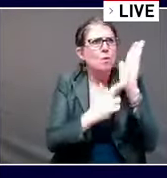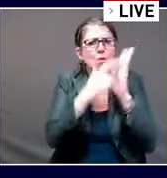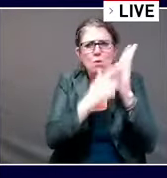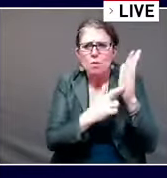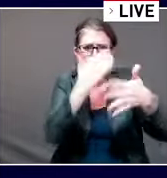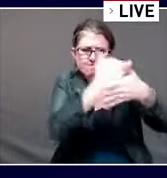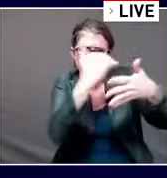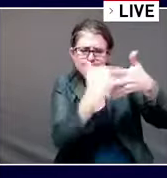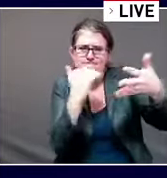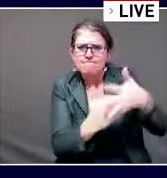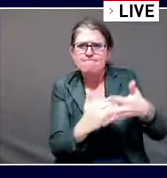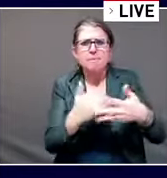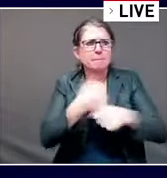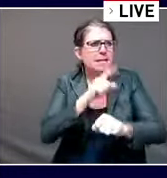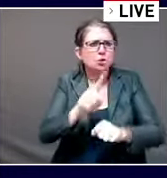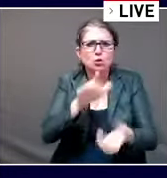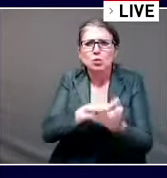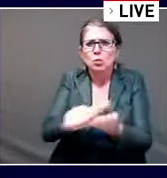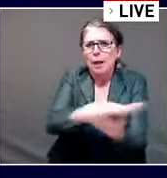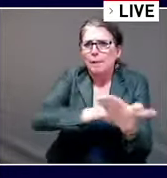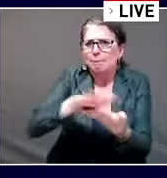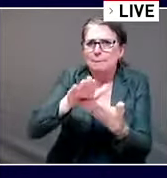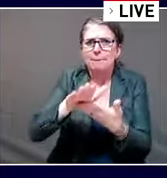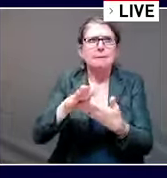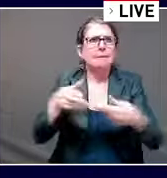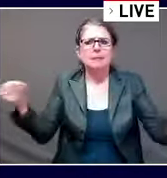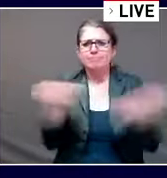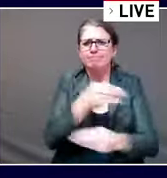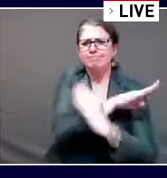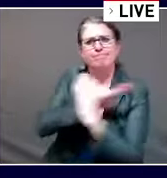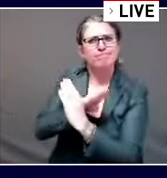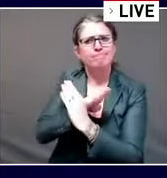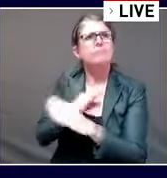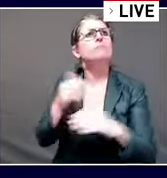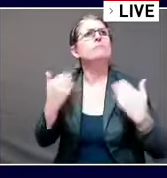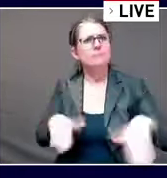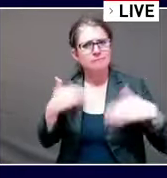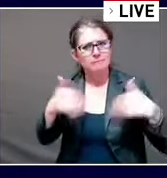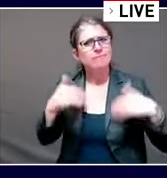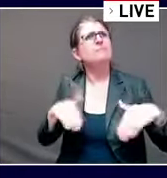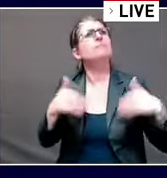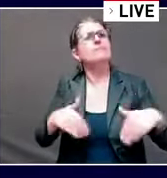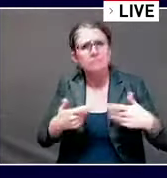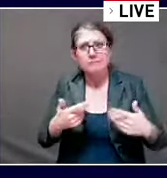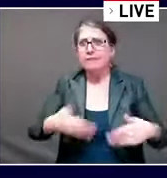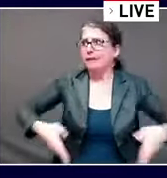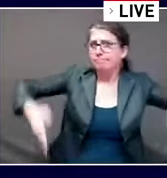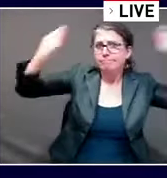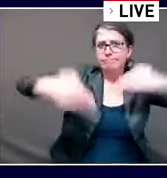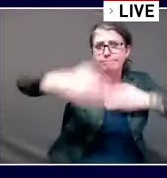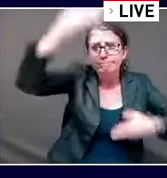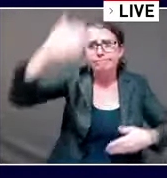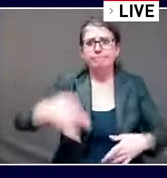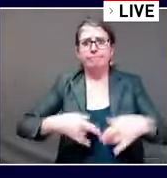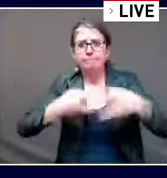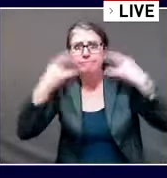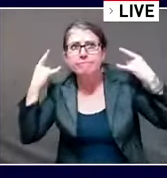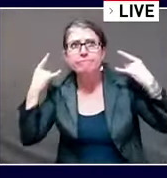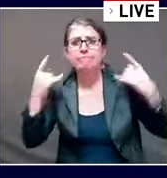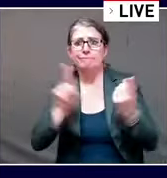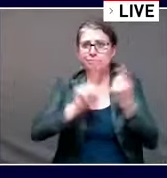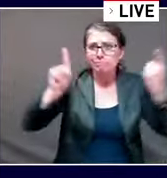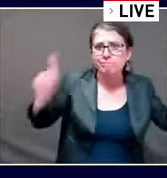school, having plexiglass up to prevent the virus from moving, engaging in physical distancing in the classroom and